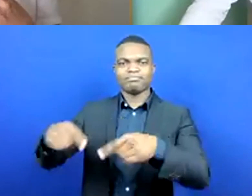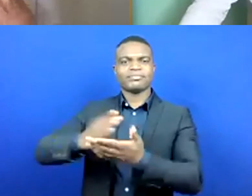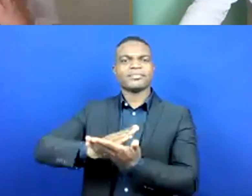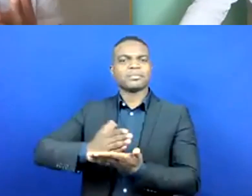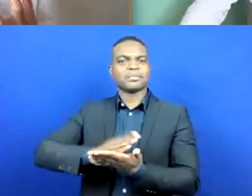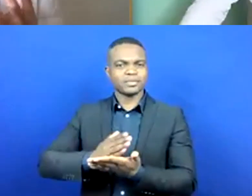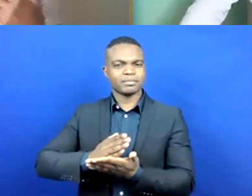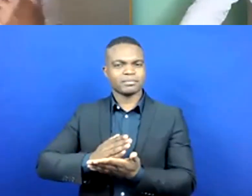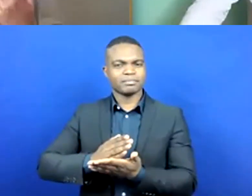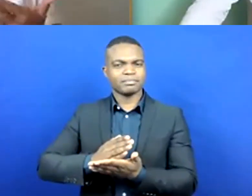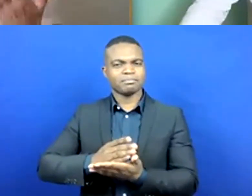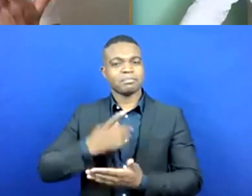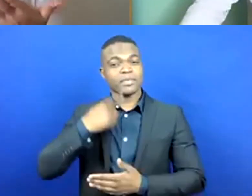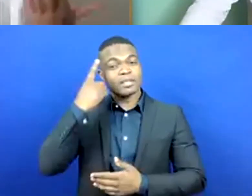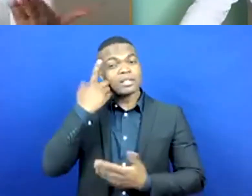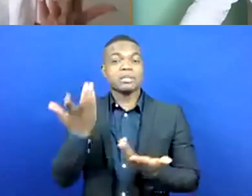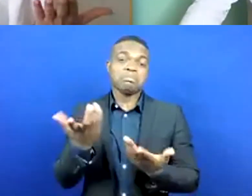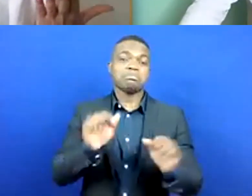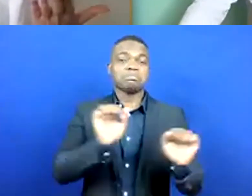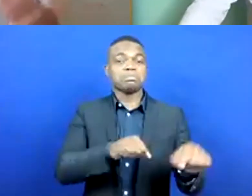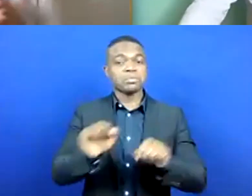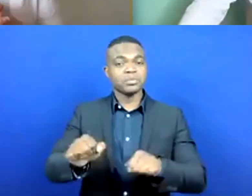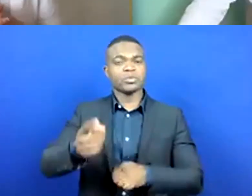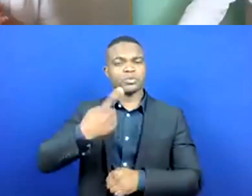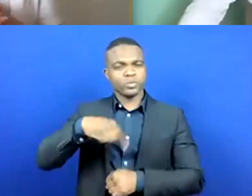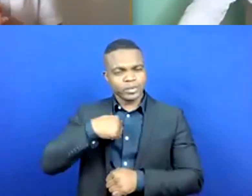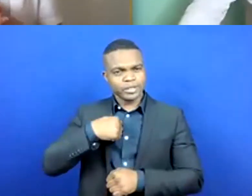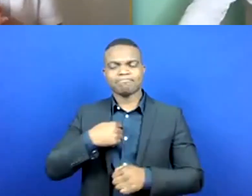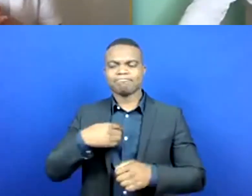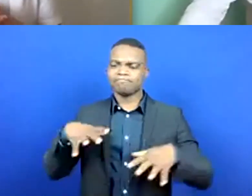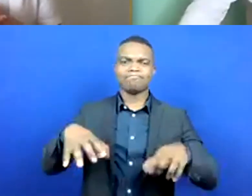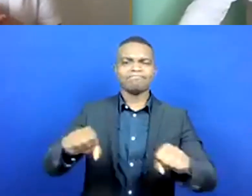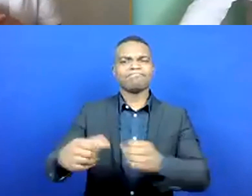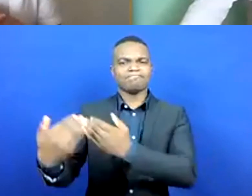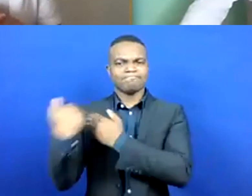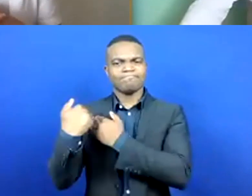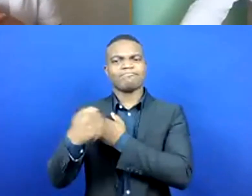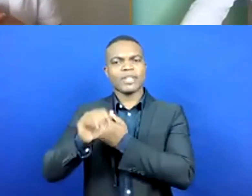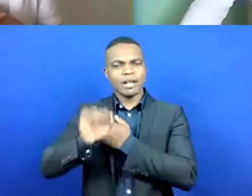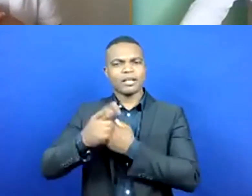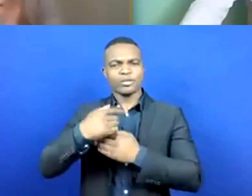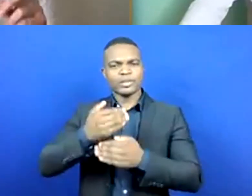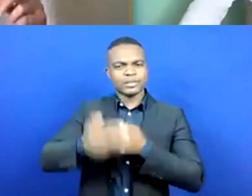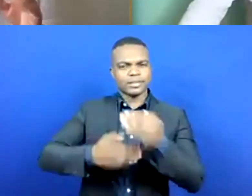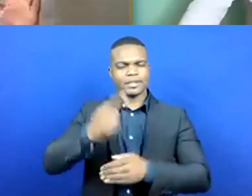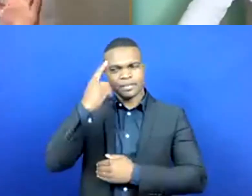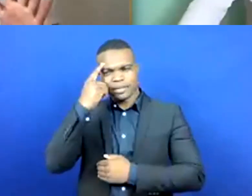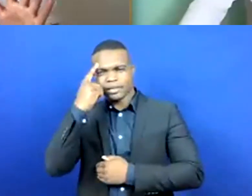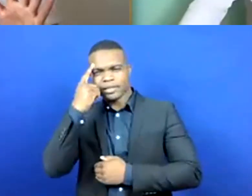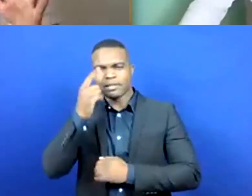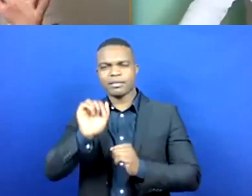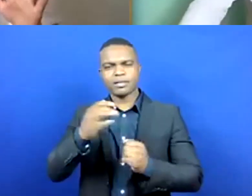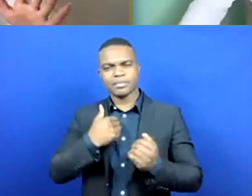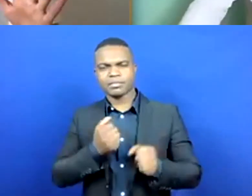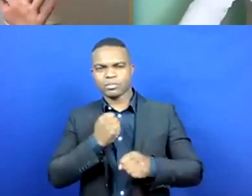like in good faith that you are providing the best of your service, we need to take pause sometimes. We need to be allowed to